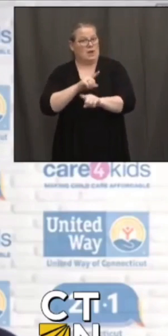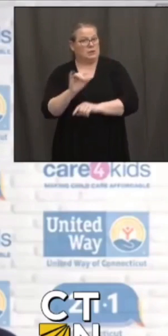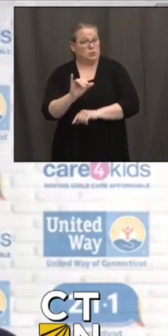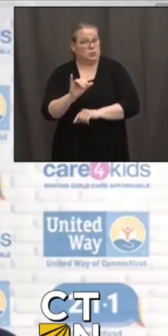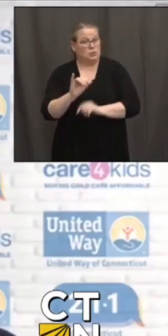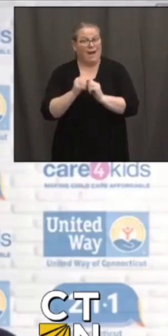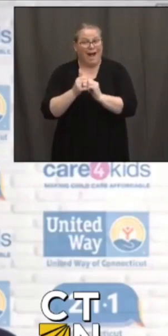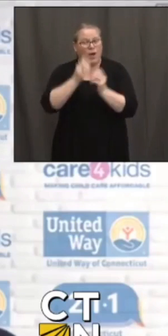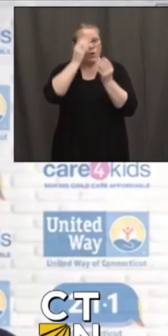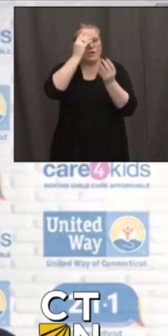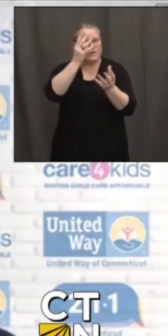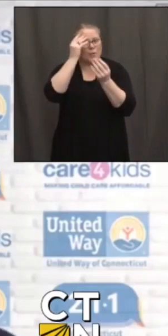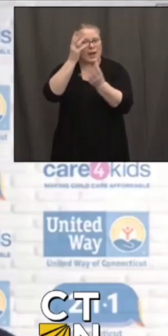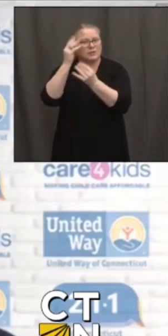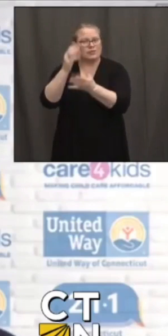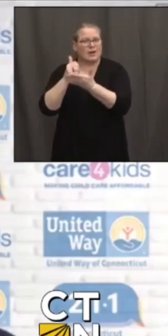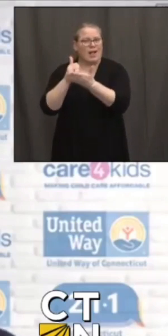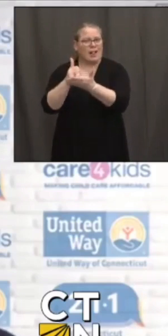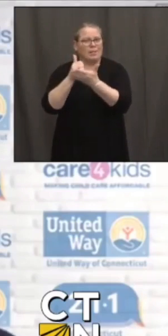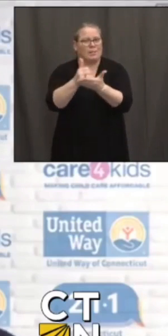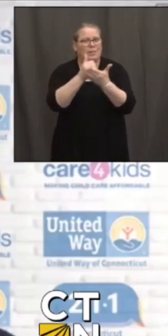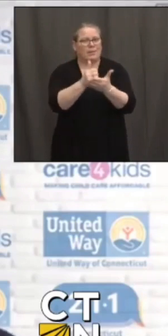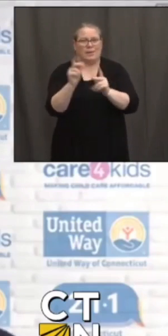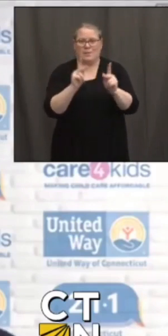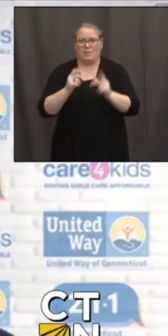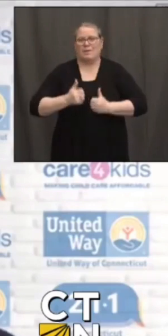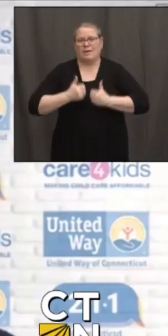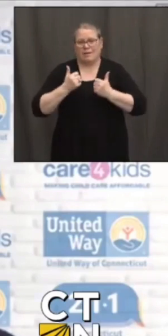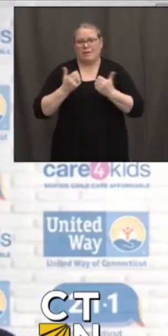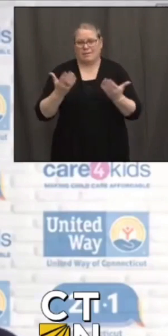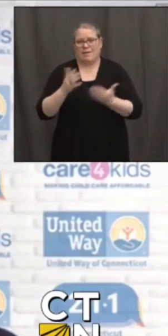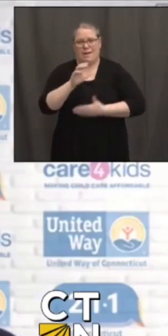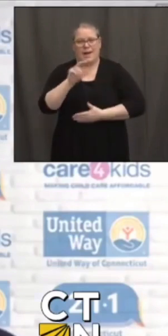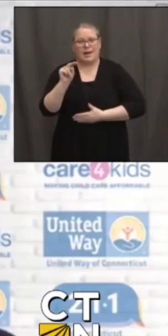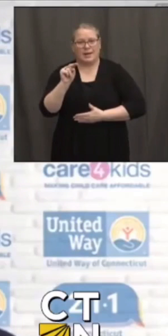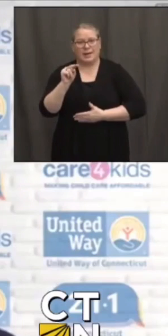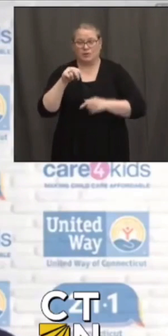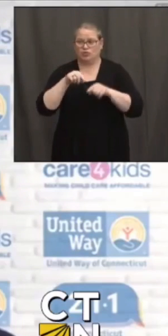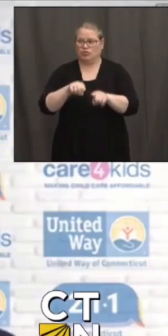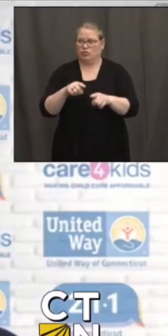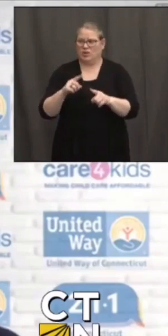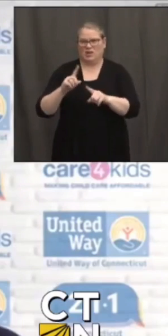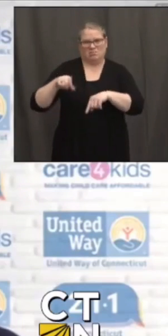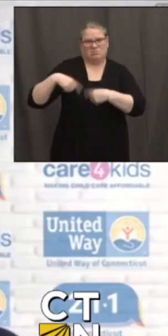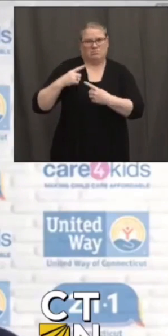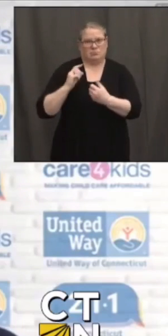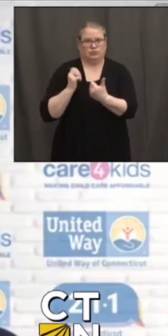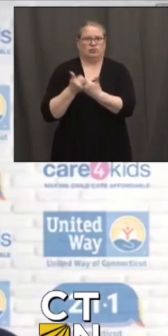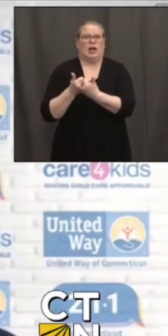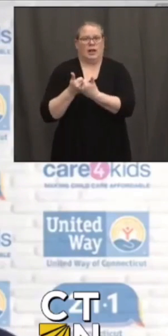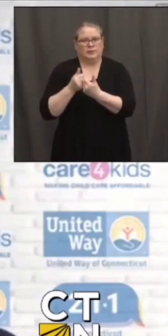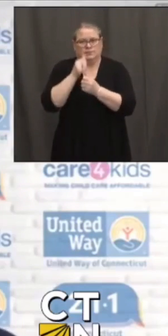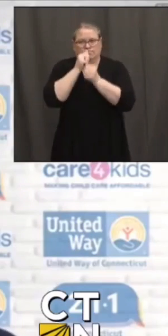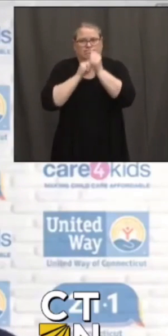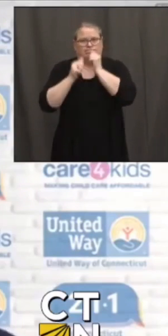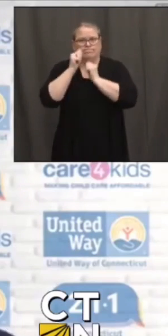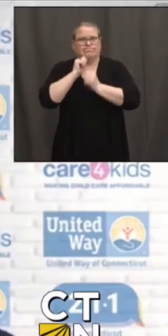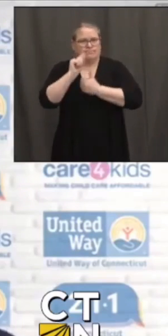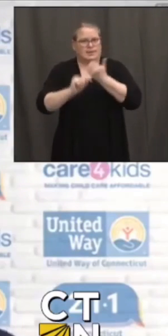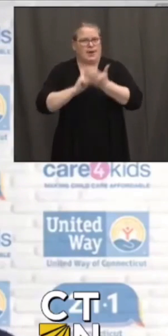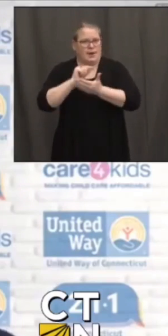provide information and assistance to Connecticut residents at this challenging time. And just